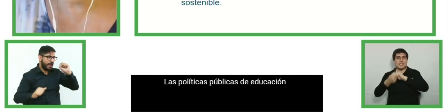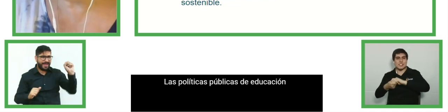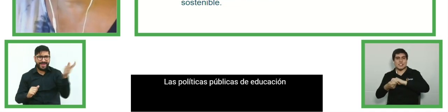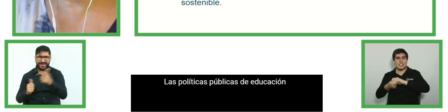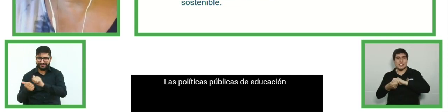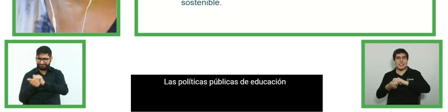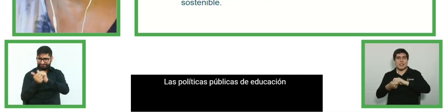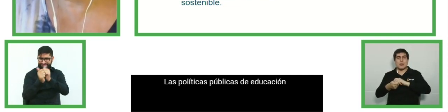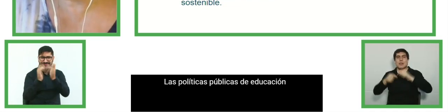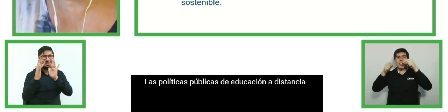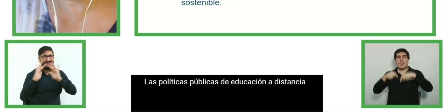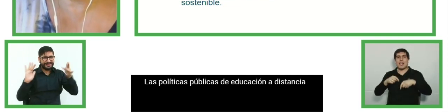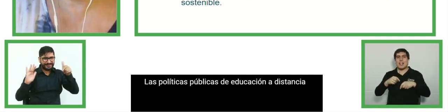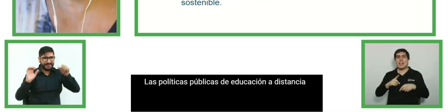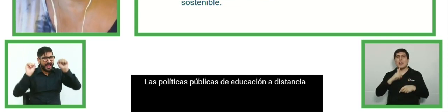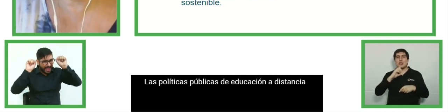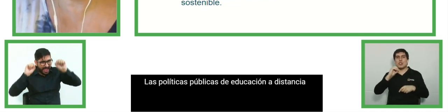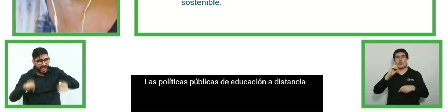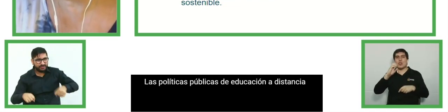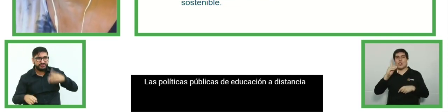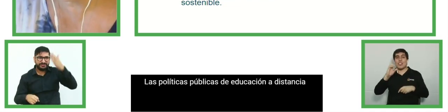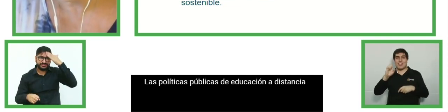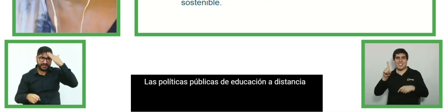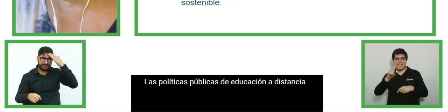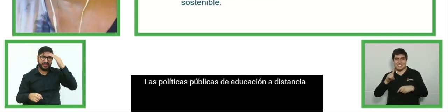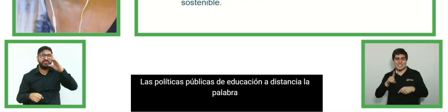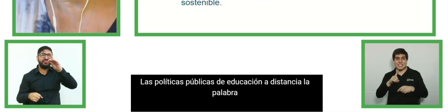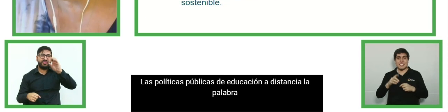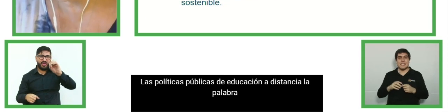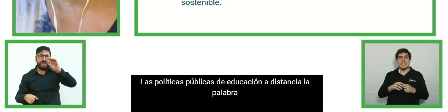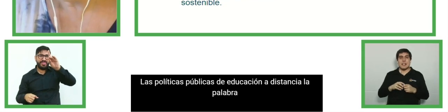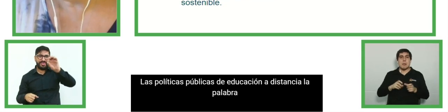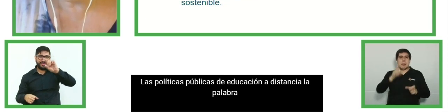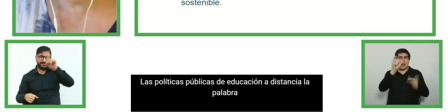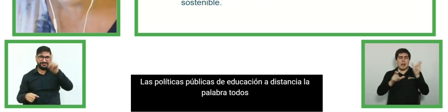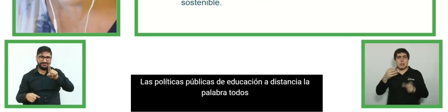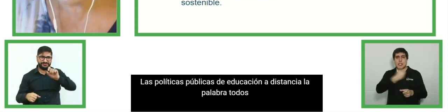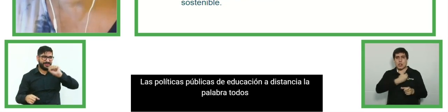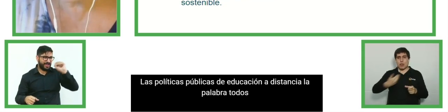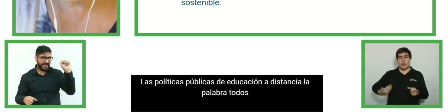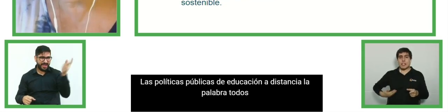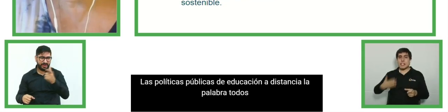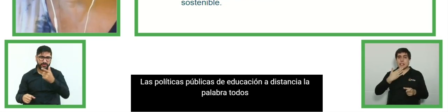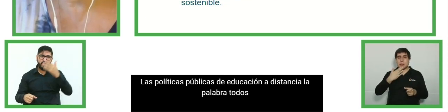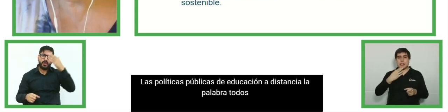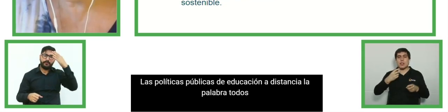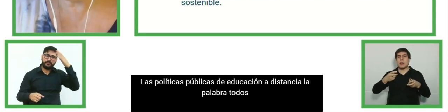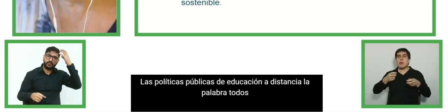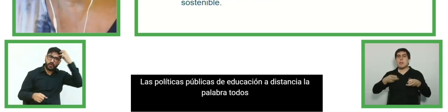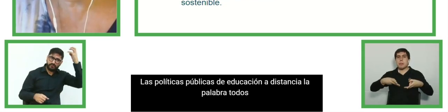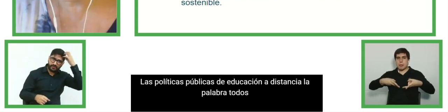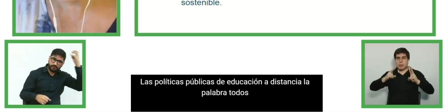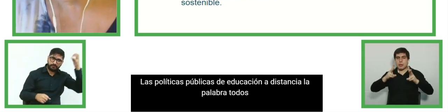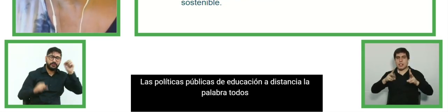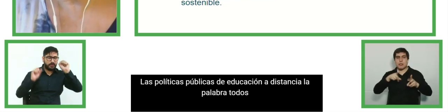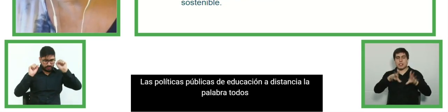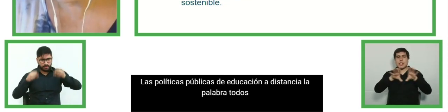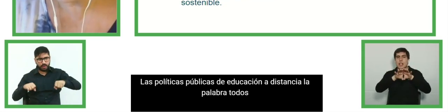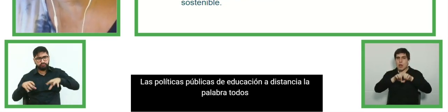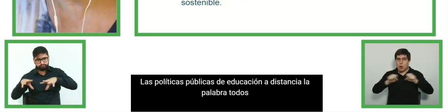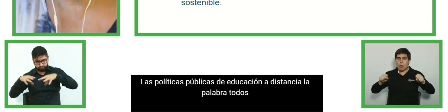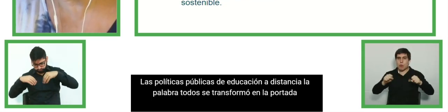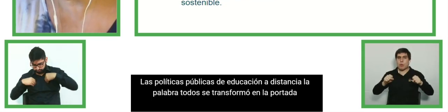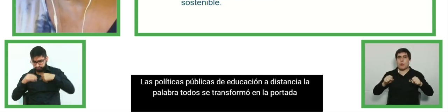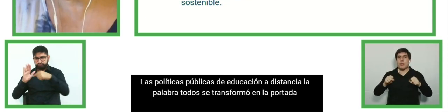the question of the governments that could guarantee their commitment without